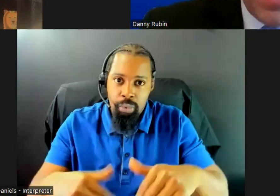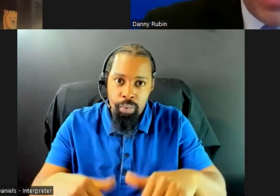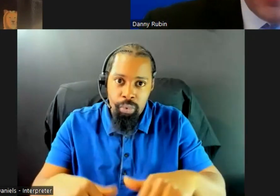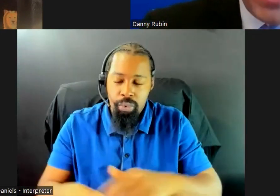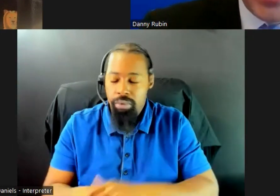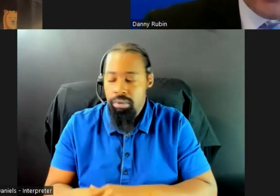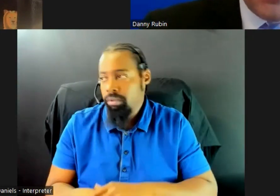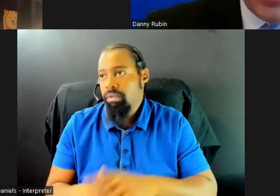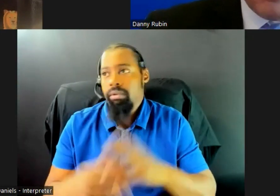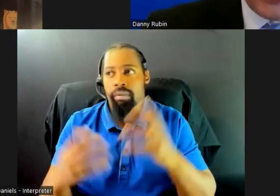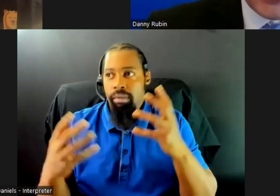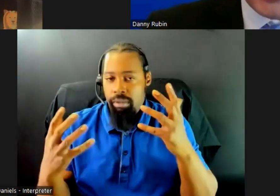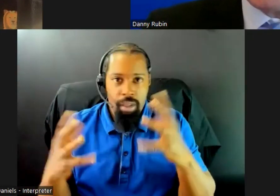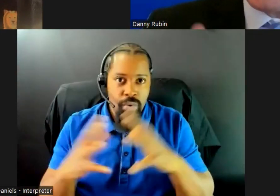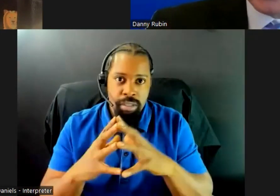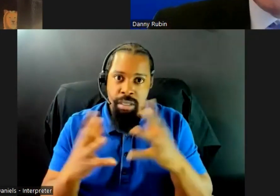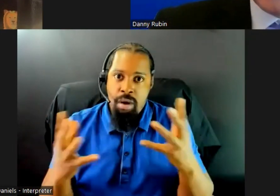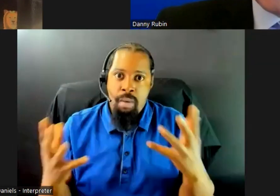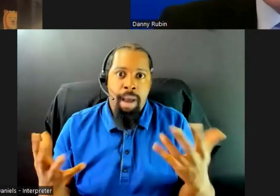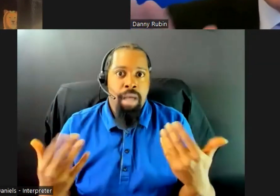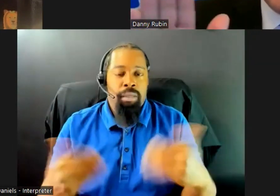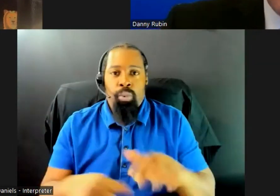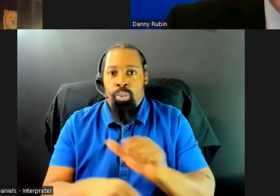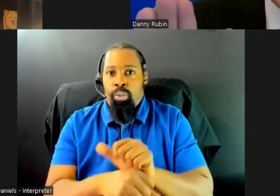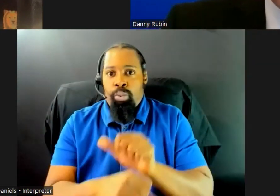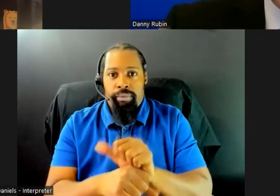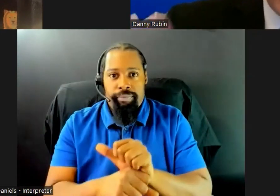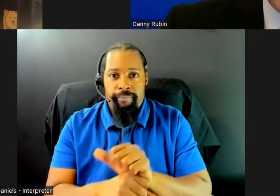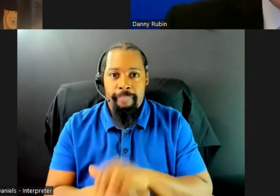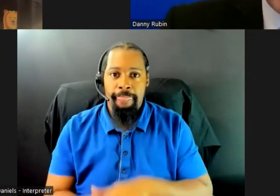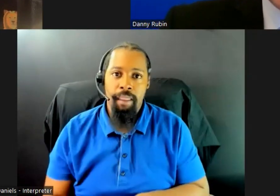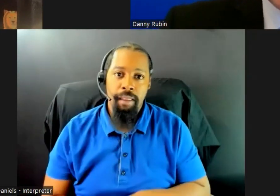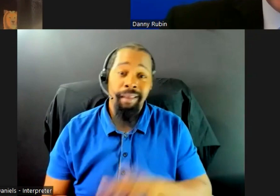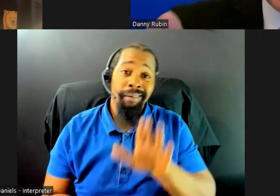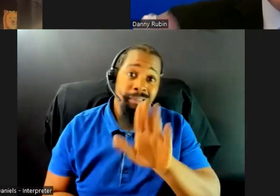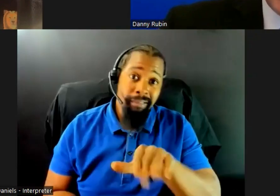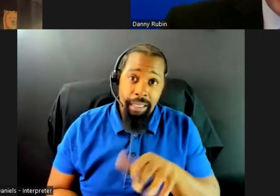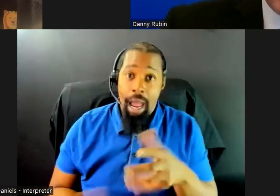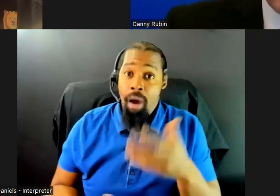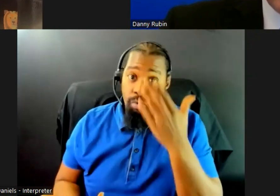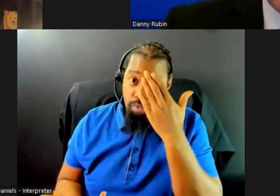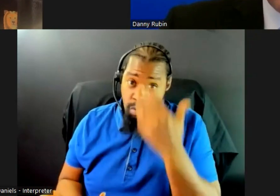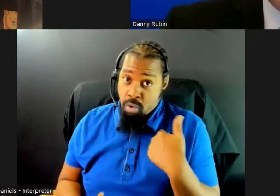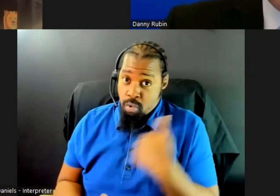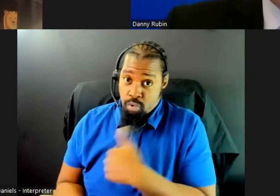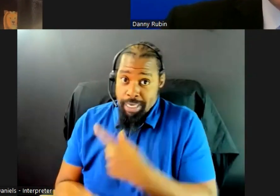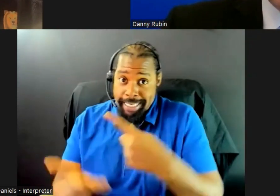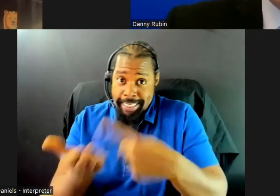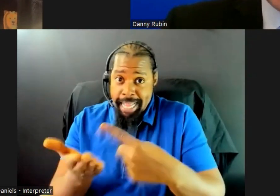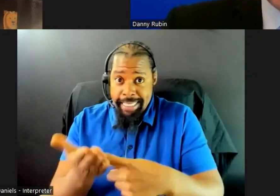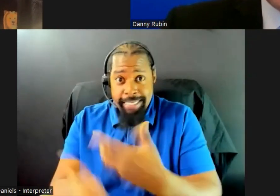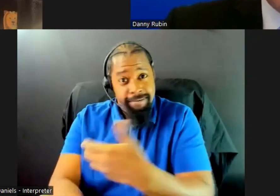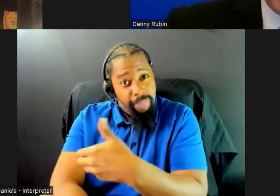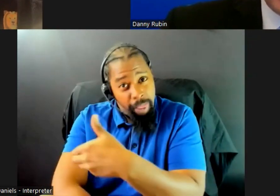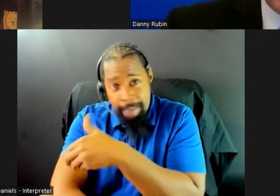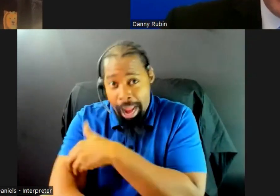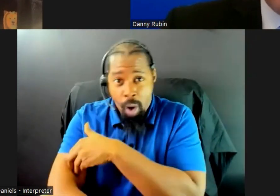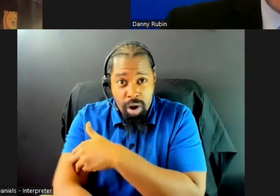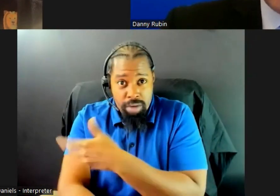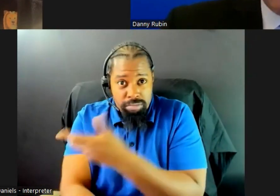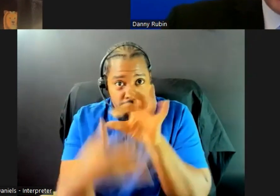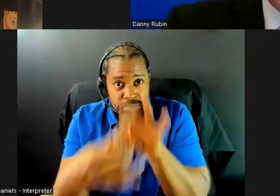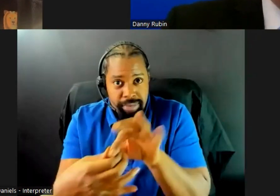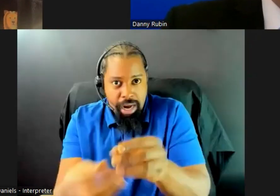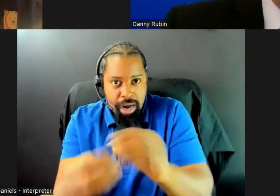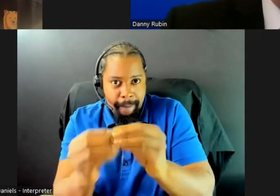in our webinars about the power of numbers. Students, how many different wedding dresses did they need to make for the movie Shotgun Wedding?